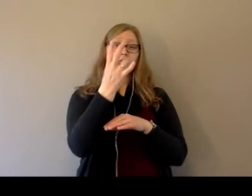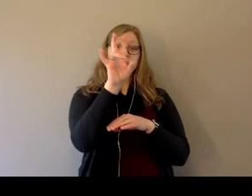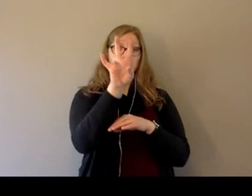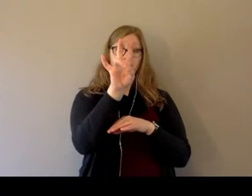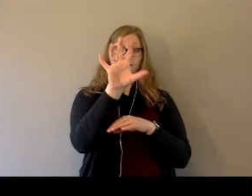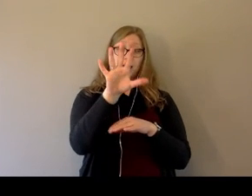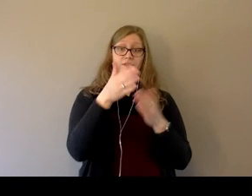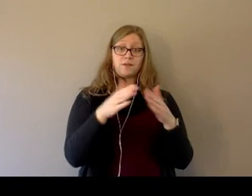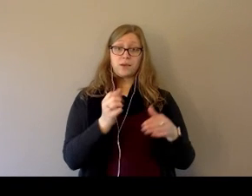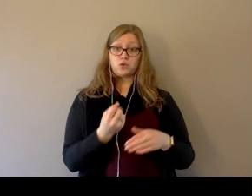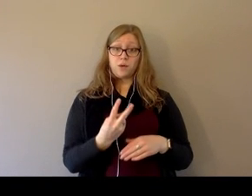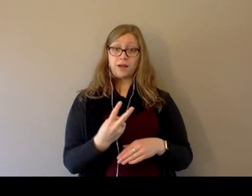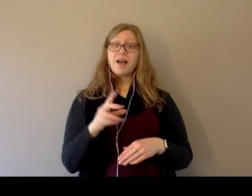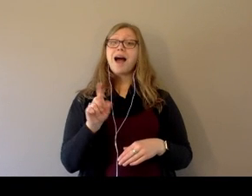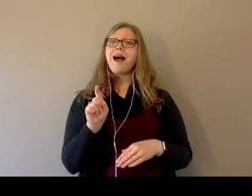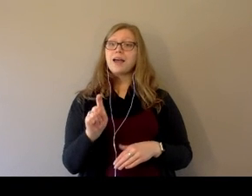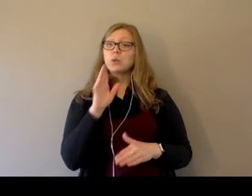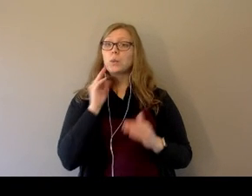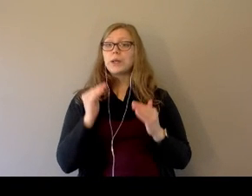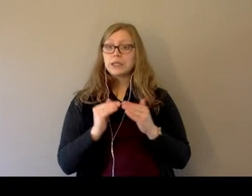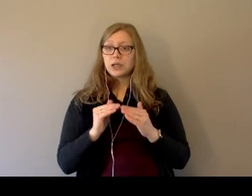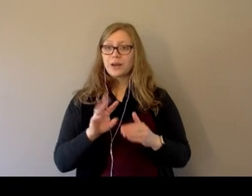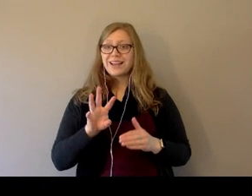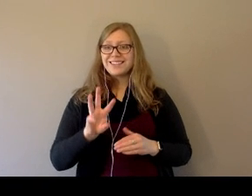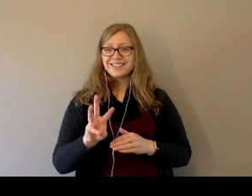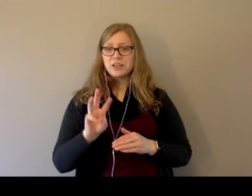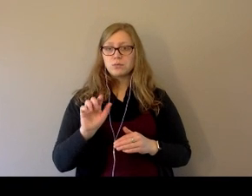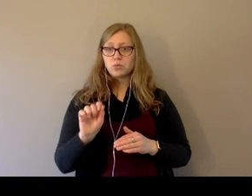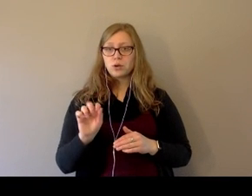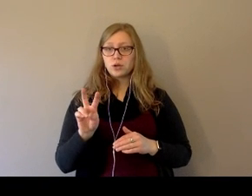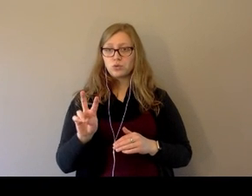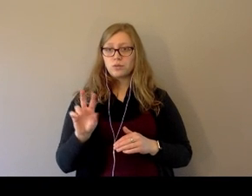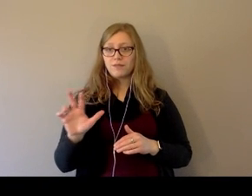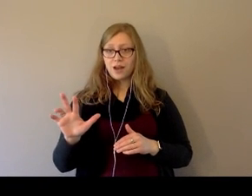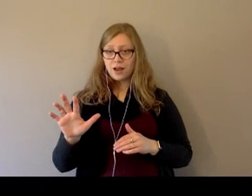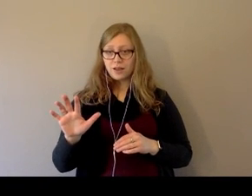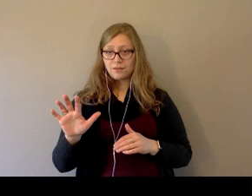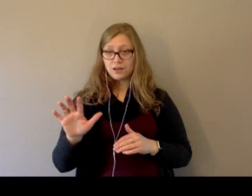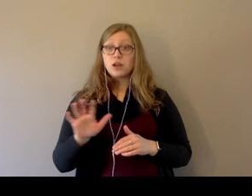is 6.25. So on her drawing, the length is going to be